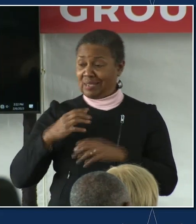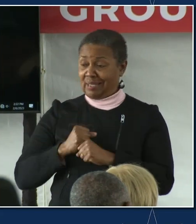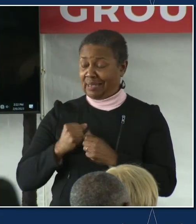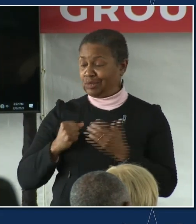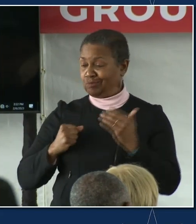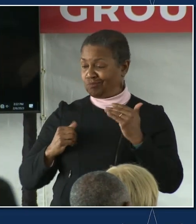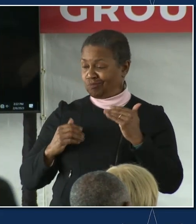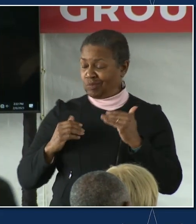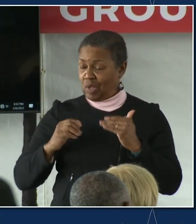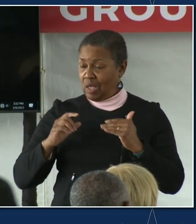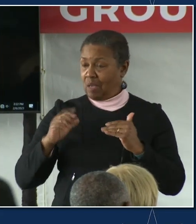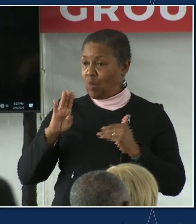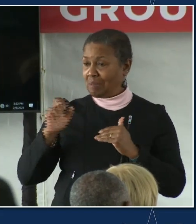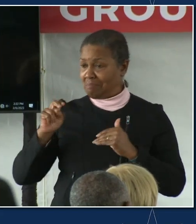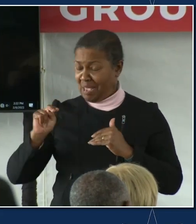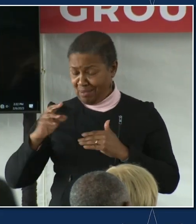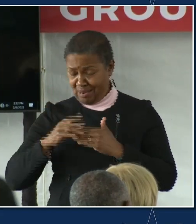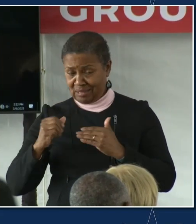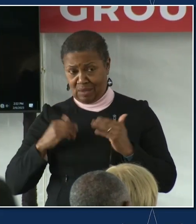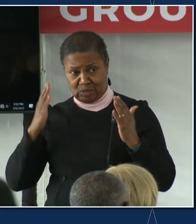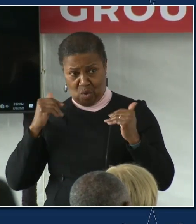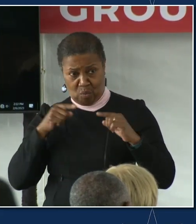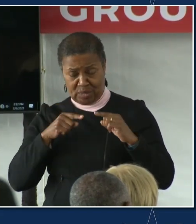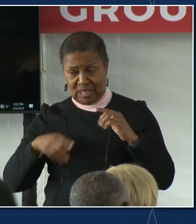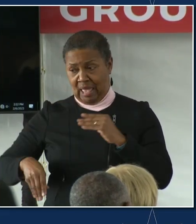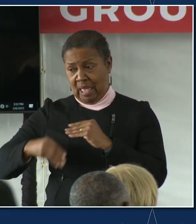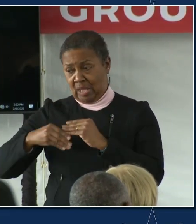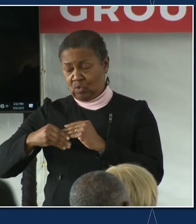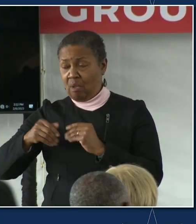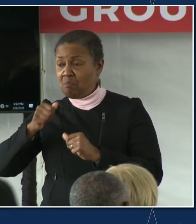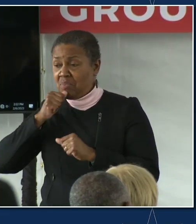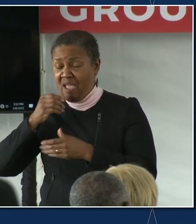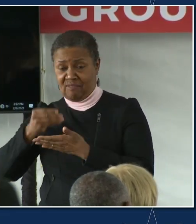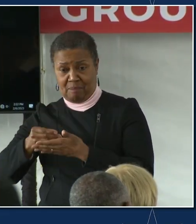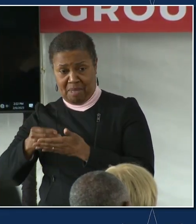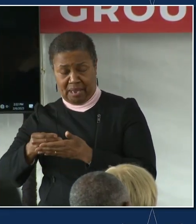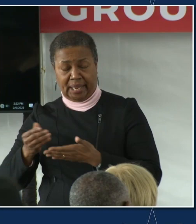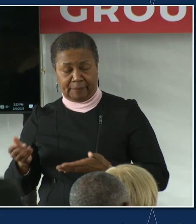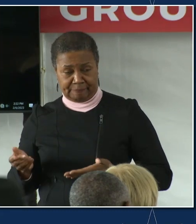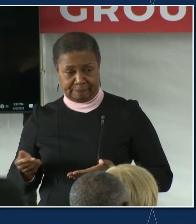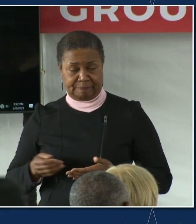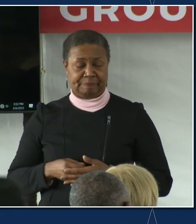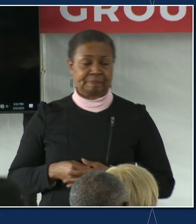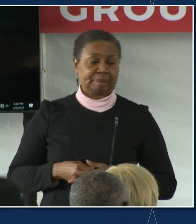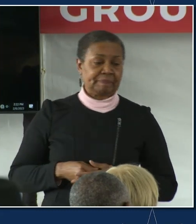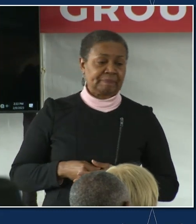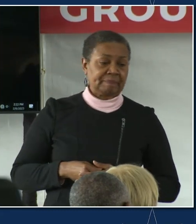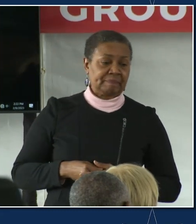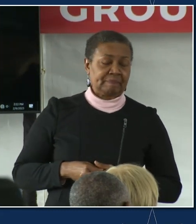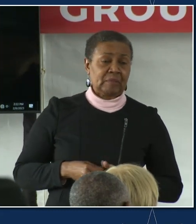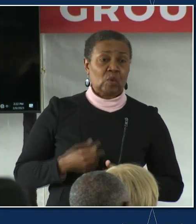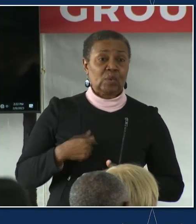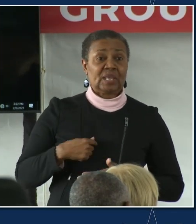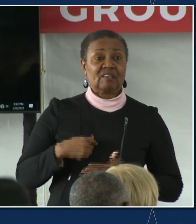to $1 billion with additional private sector supports. We have blown through